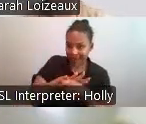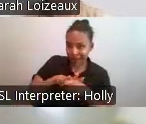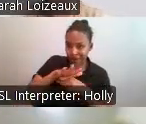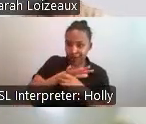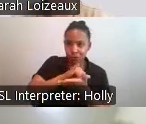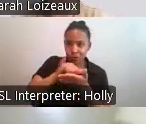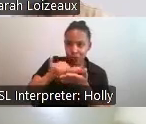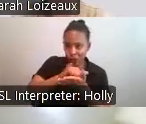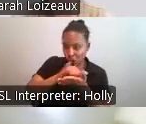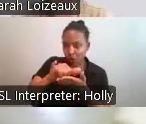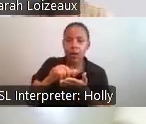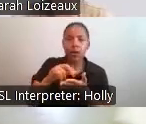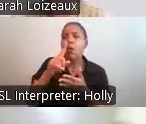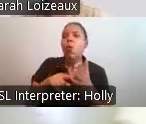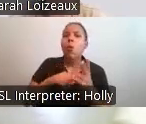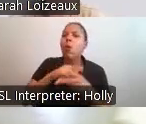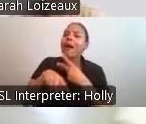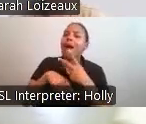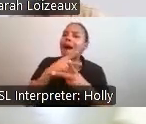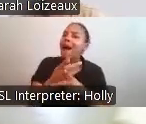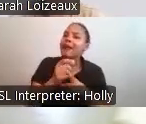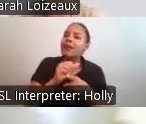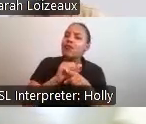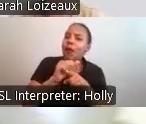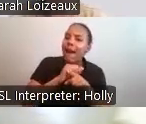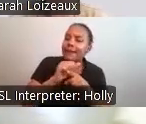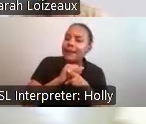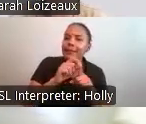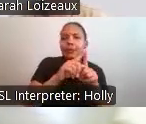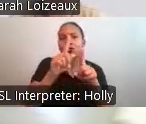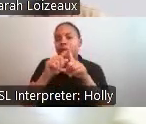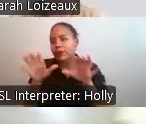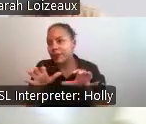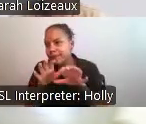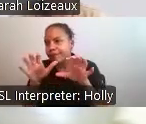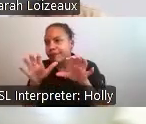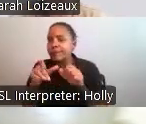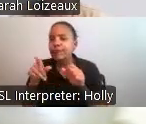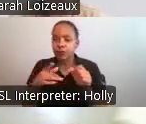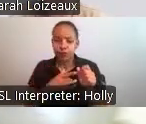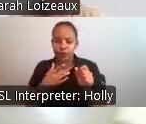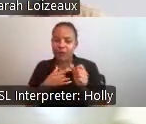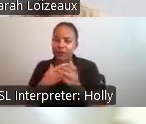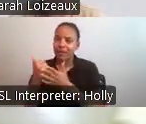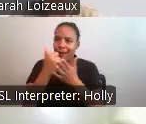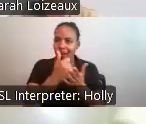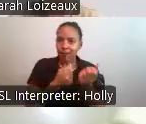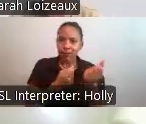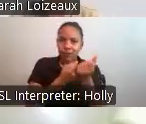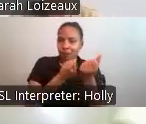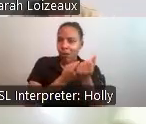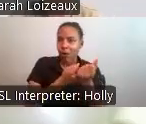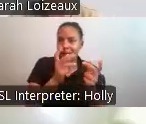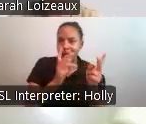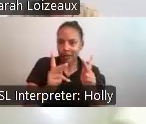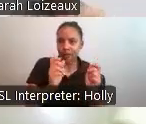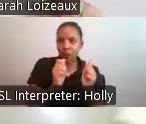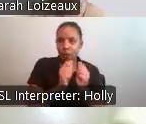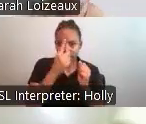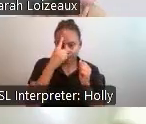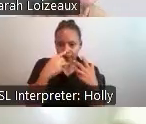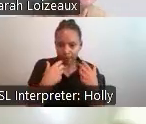their openness to accommodate people with mental illness? Do you think employers need to learn more about